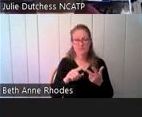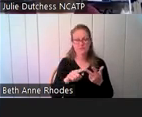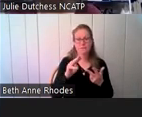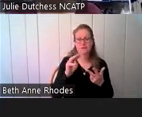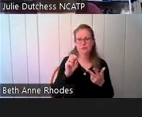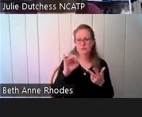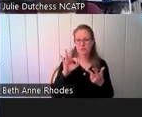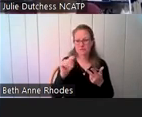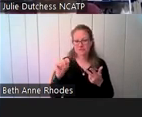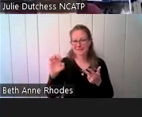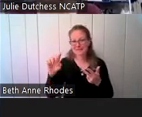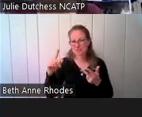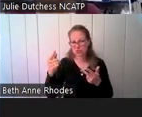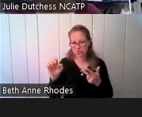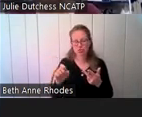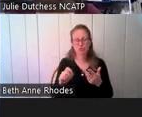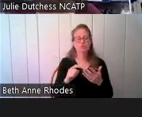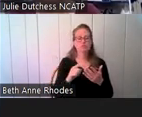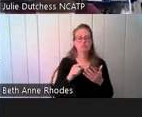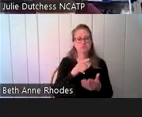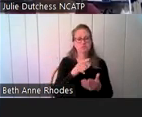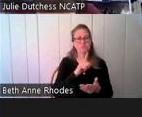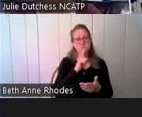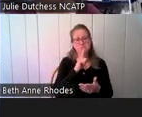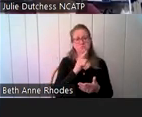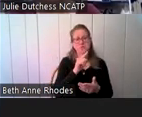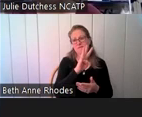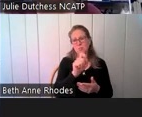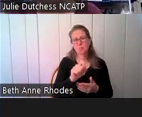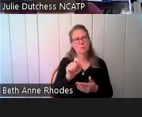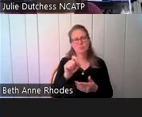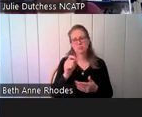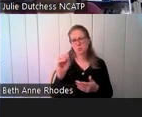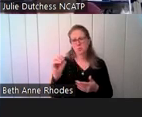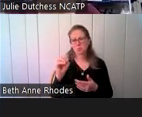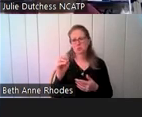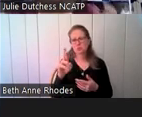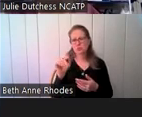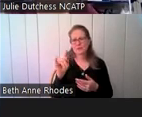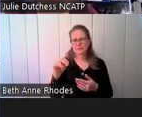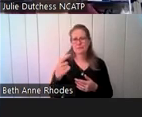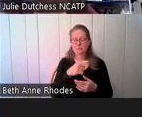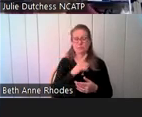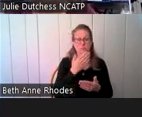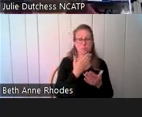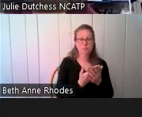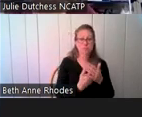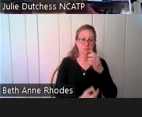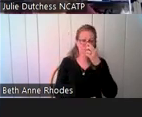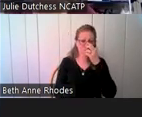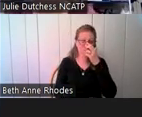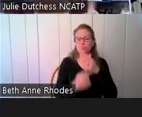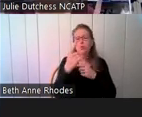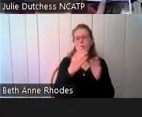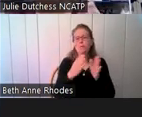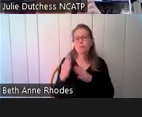So it's well received. So it's a good one to kind of think of. One part of better organizing your life is